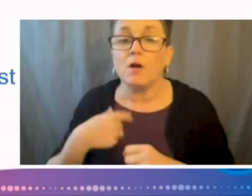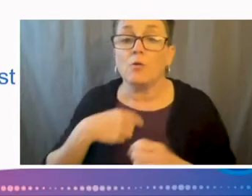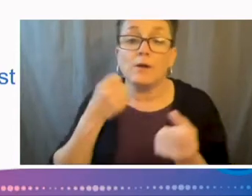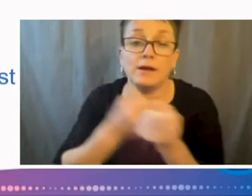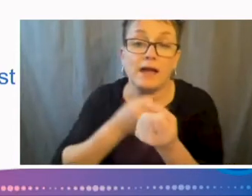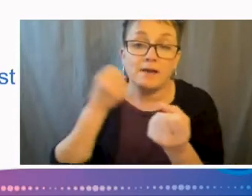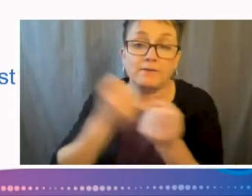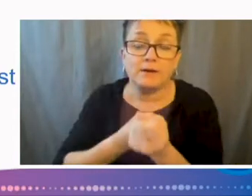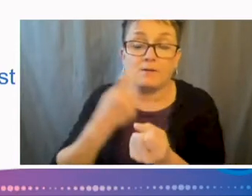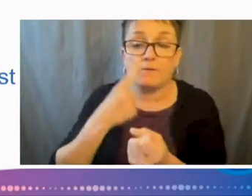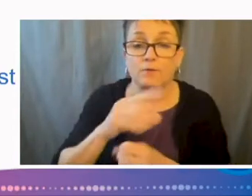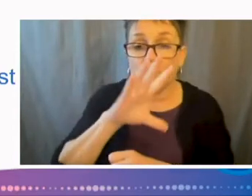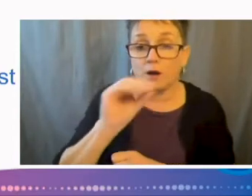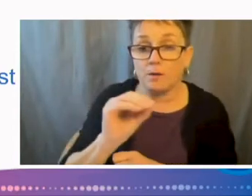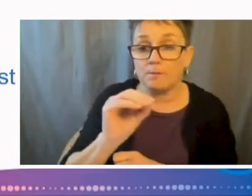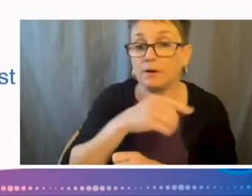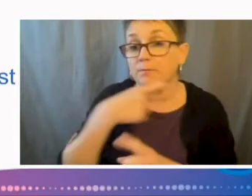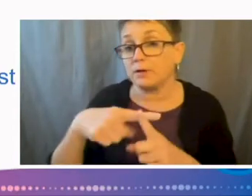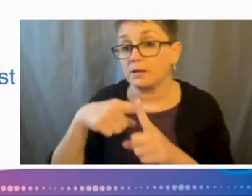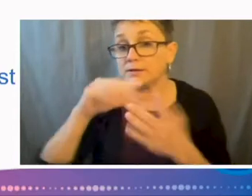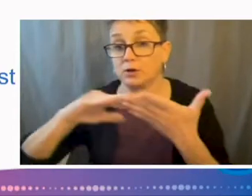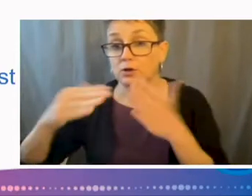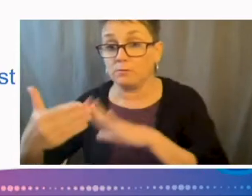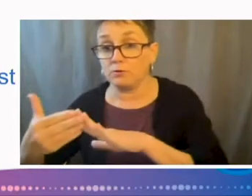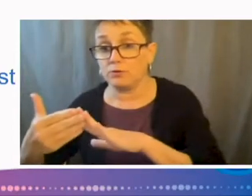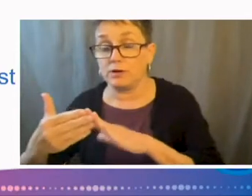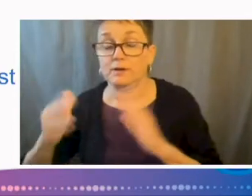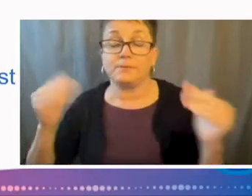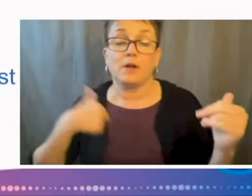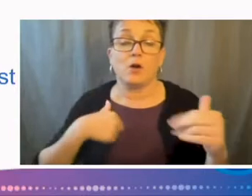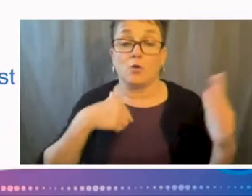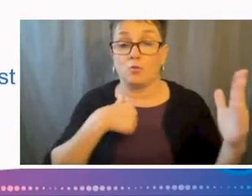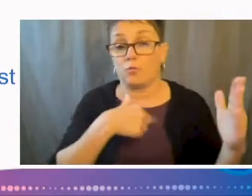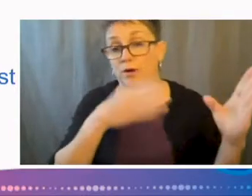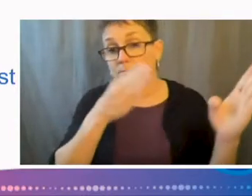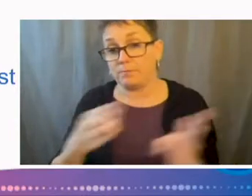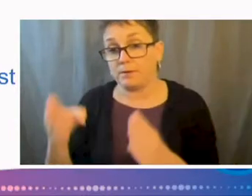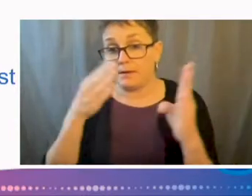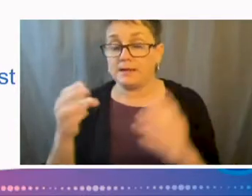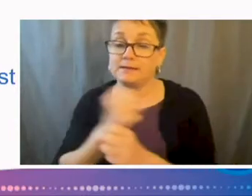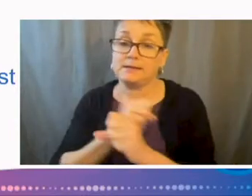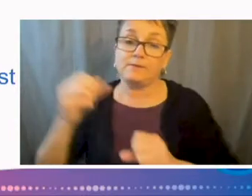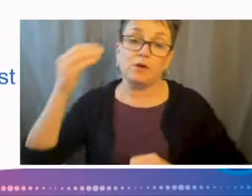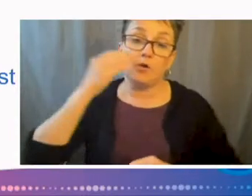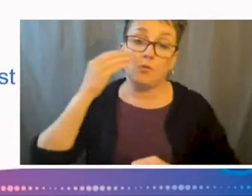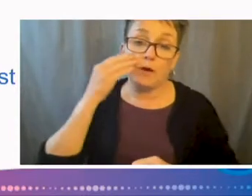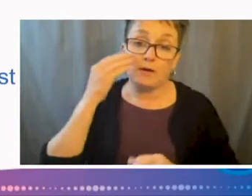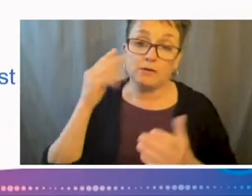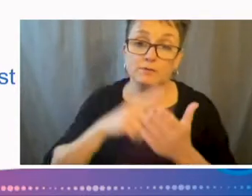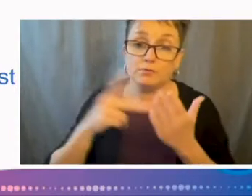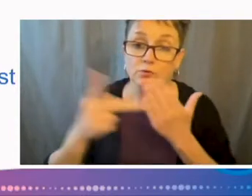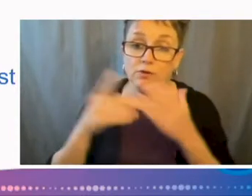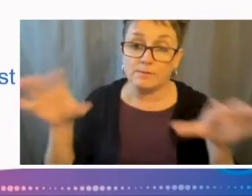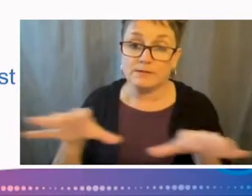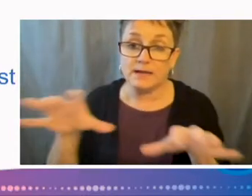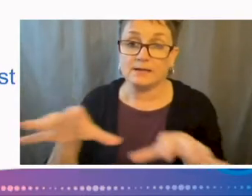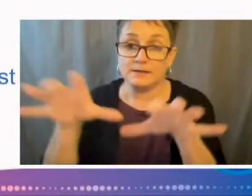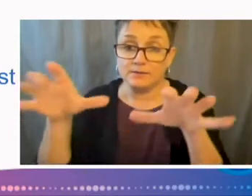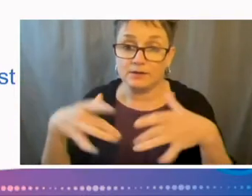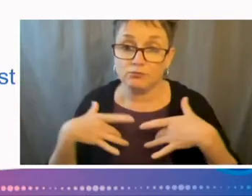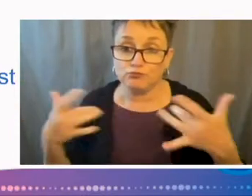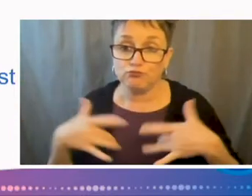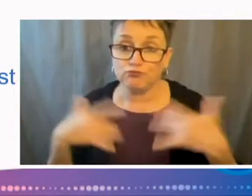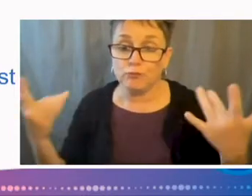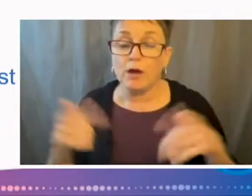community. We plan safety awareness programs and activities, and we keep current on industry trends